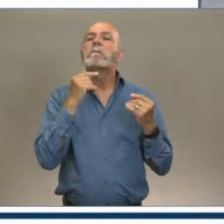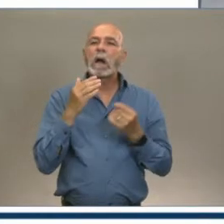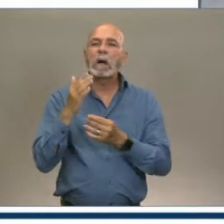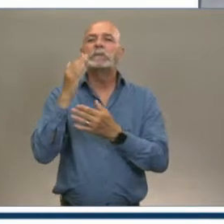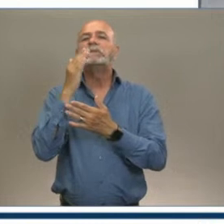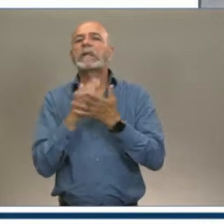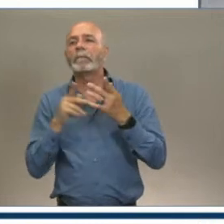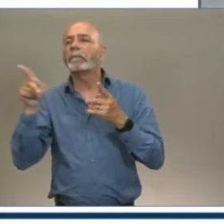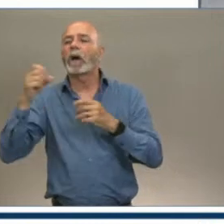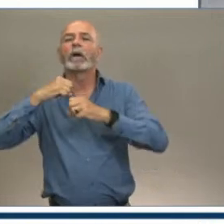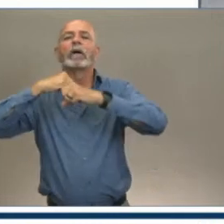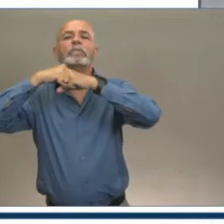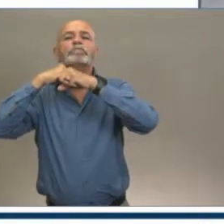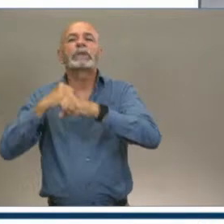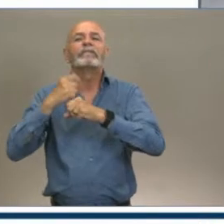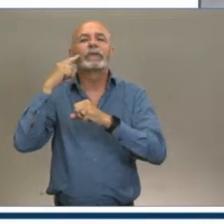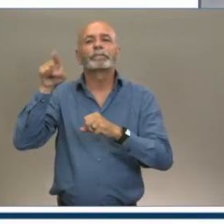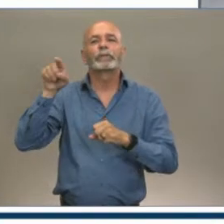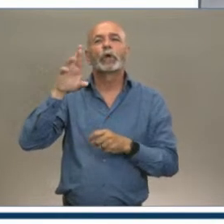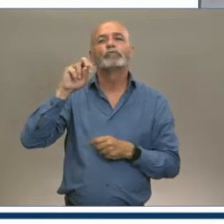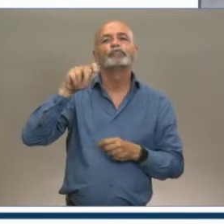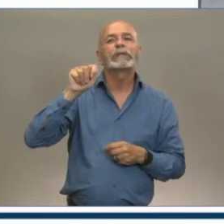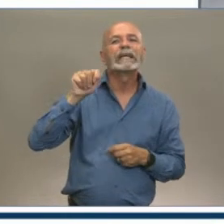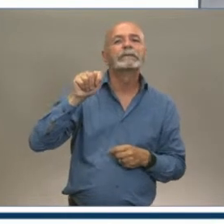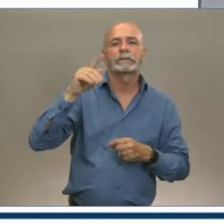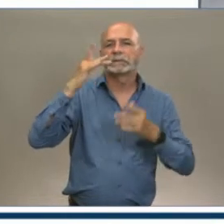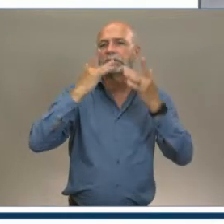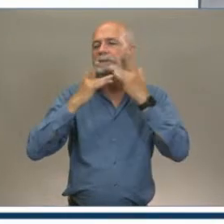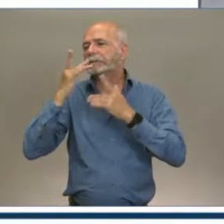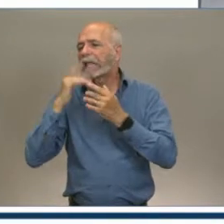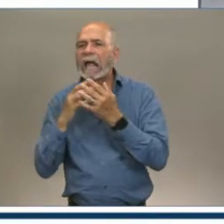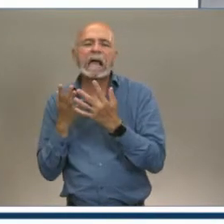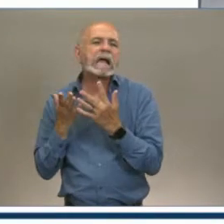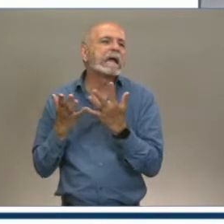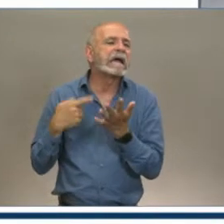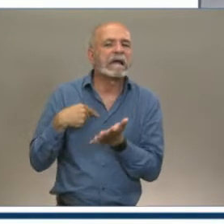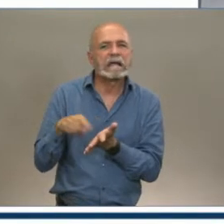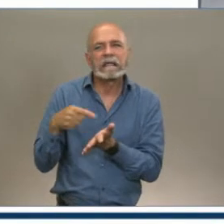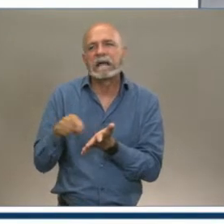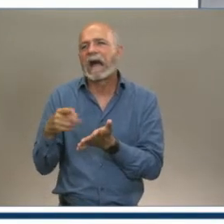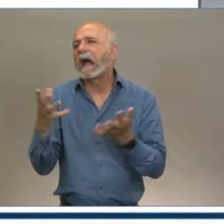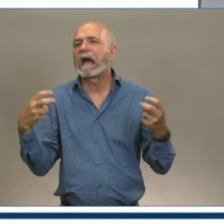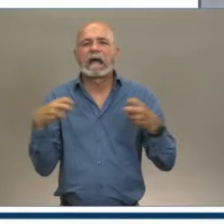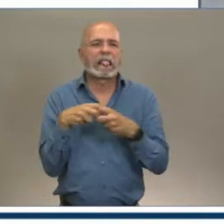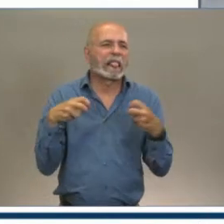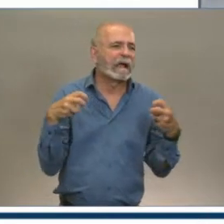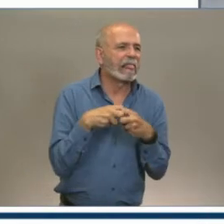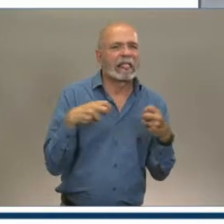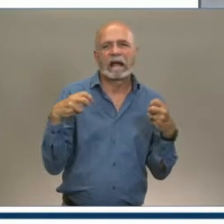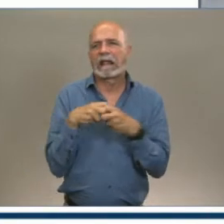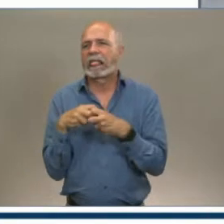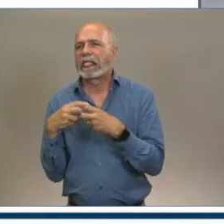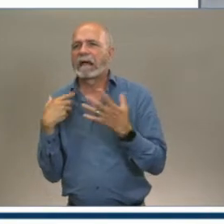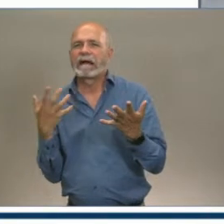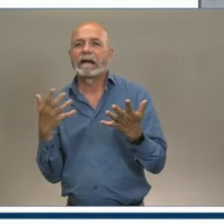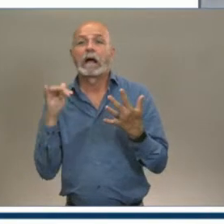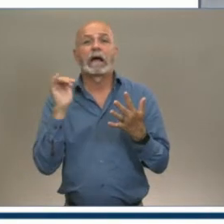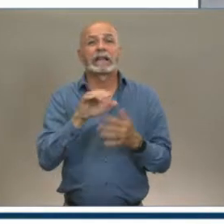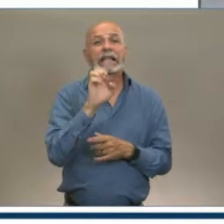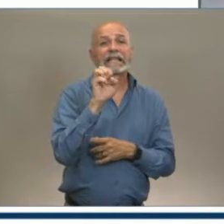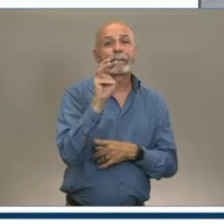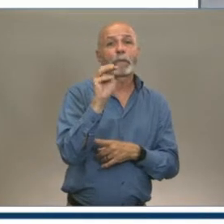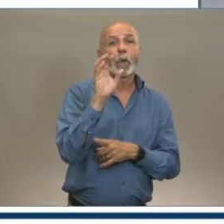that waive various fees for businesses that we were able to do to make life easier for Nova Scotians.